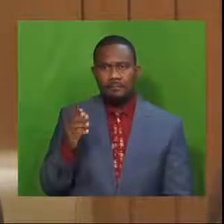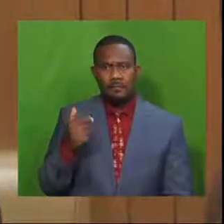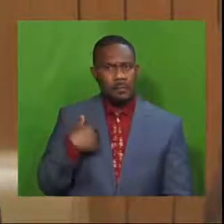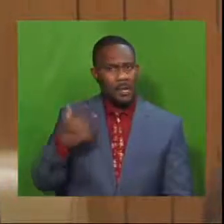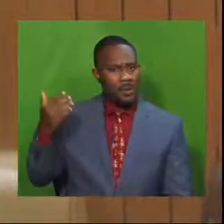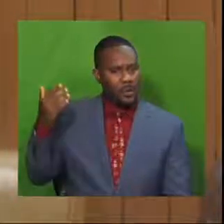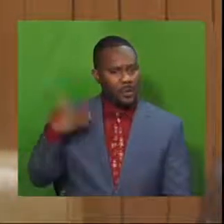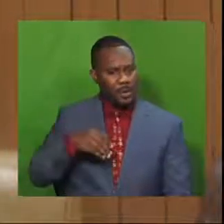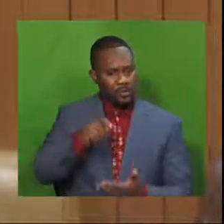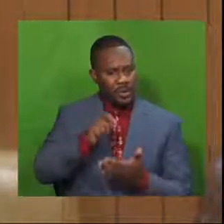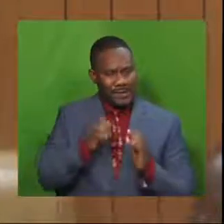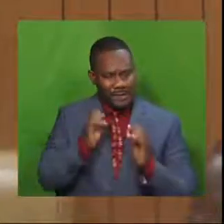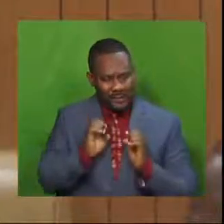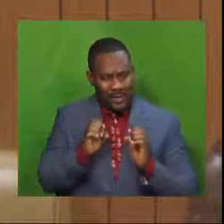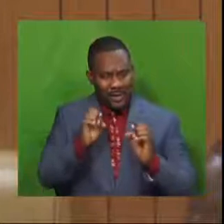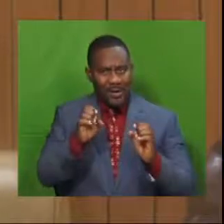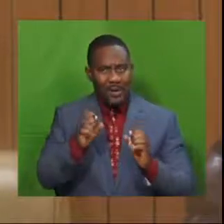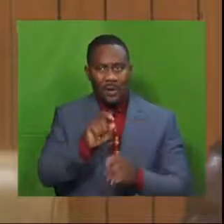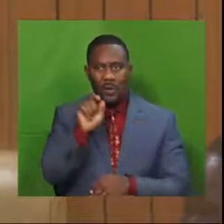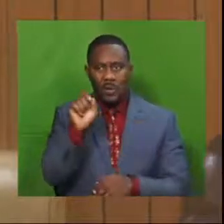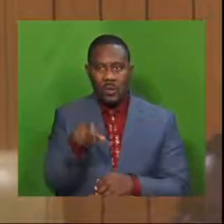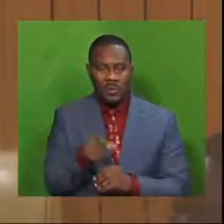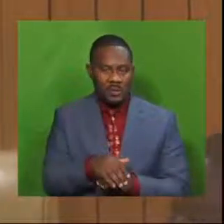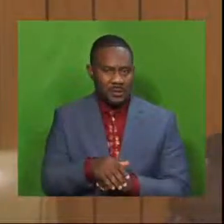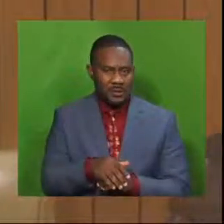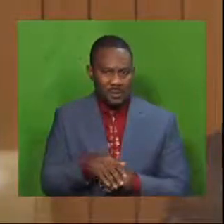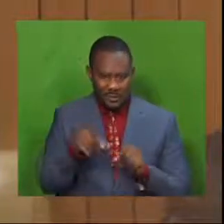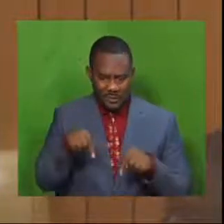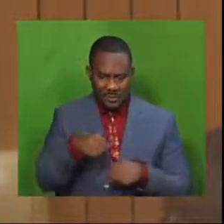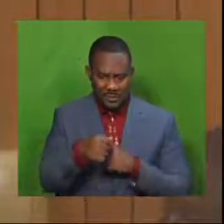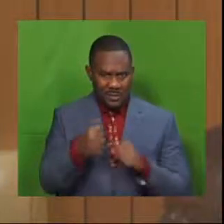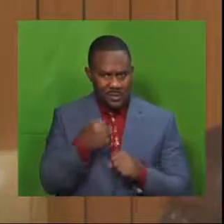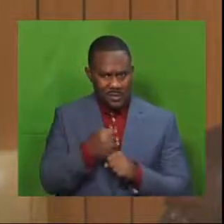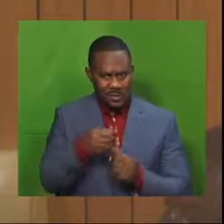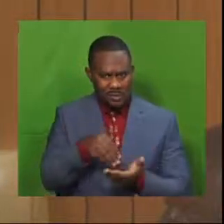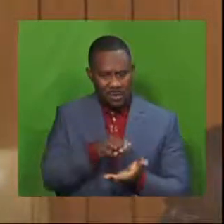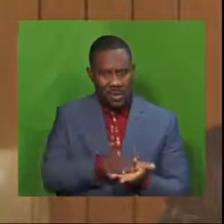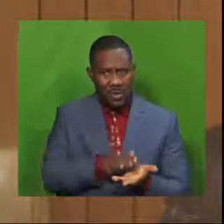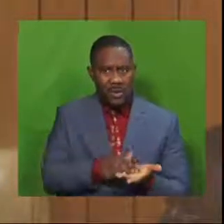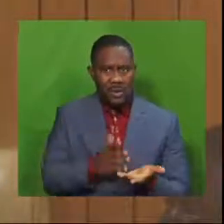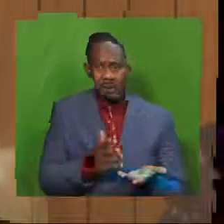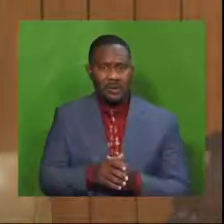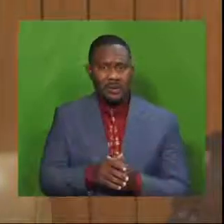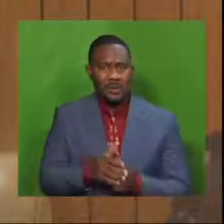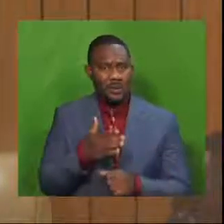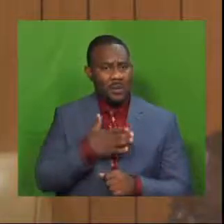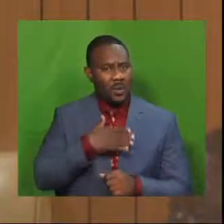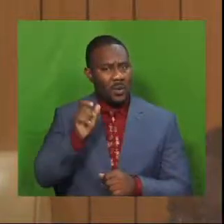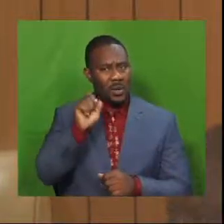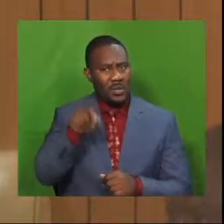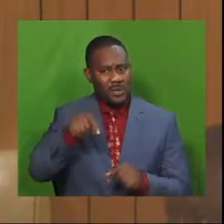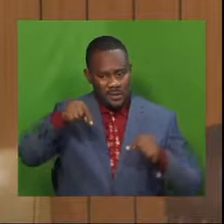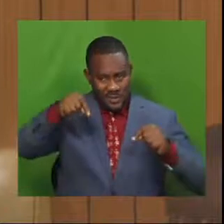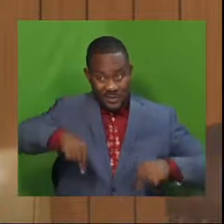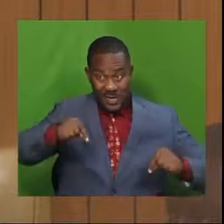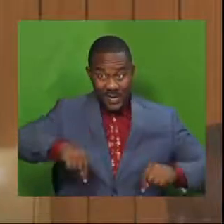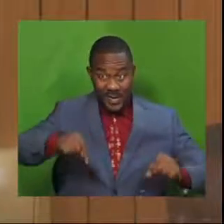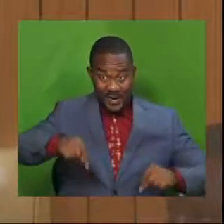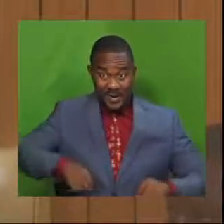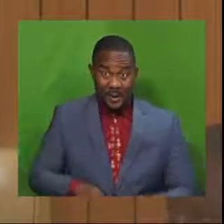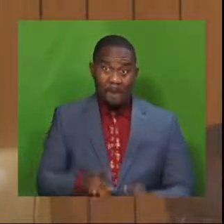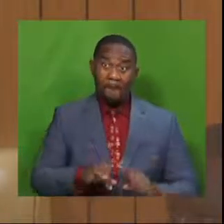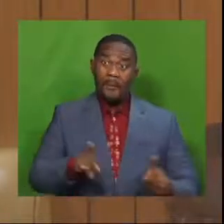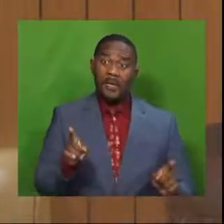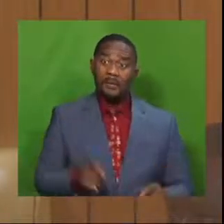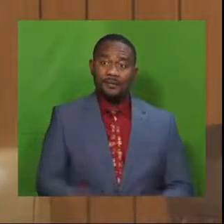the business statement for this week. And according to the statement, that was today. However,